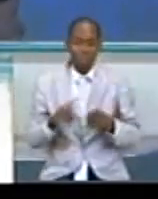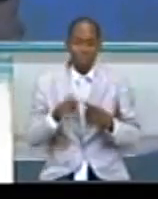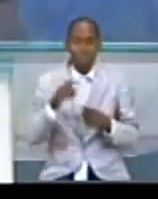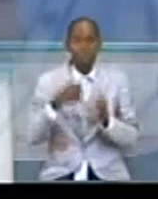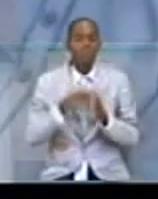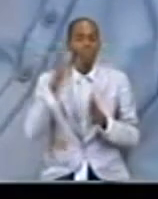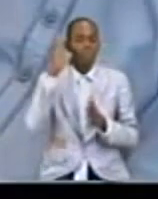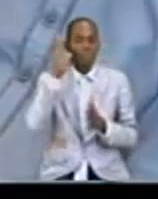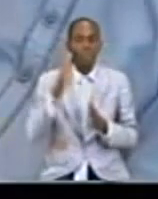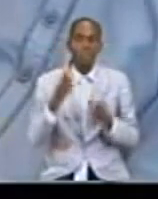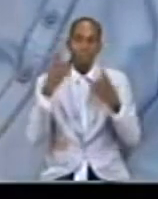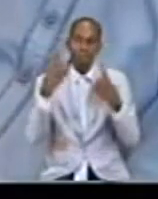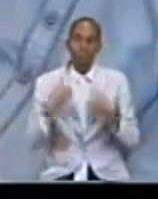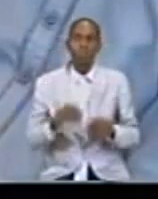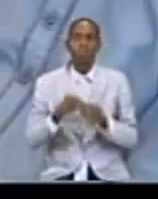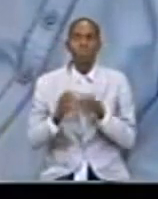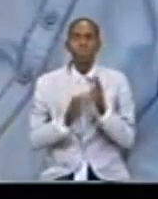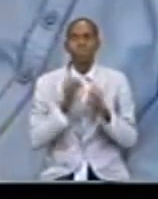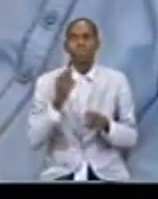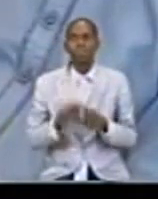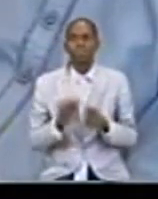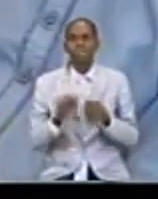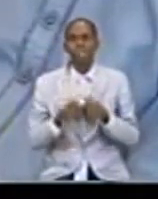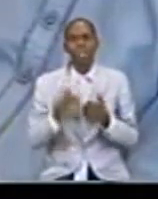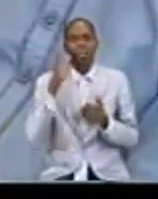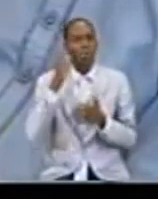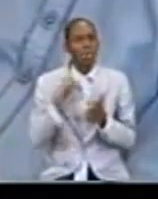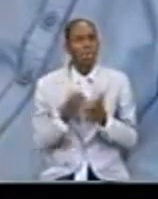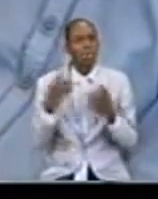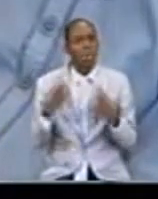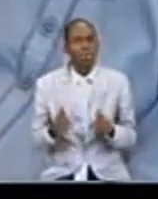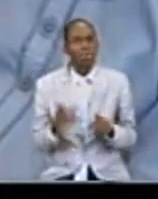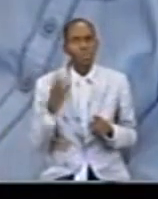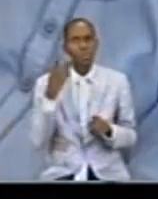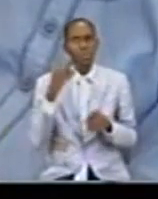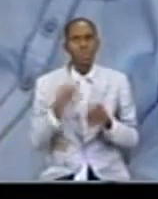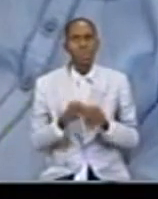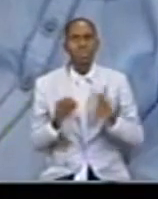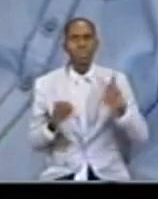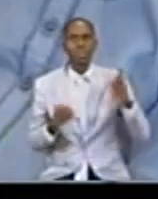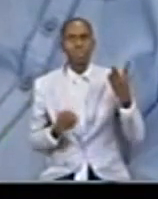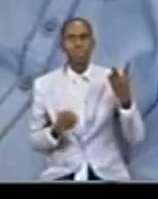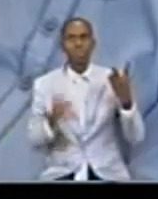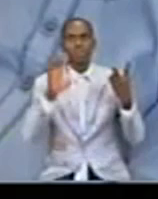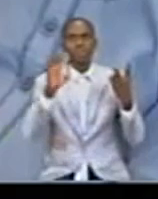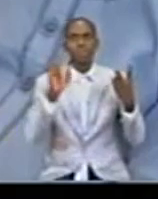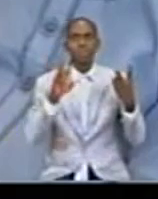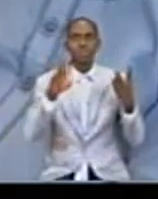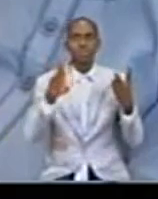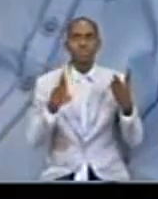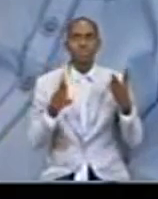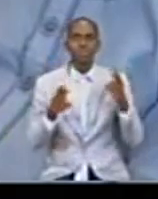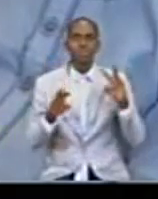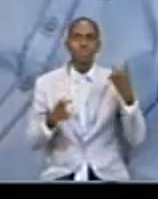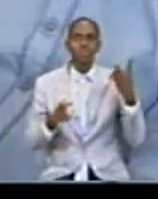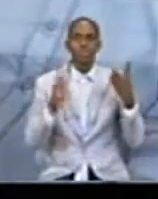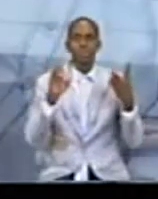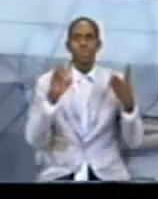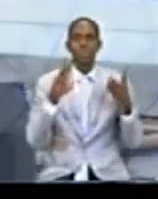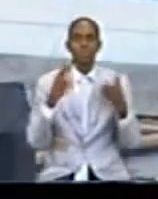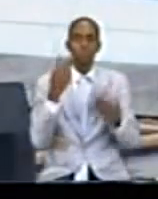will happen. How does that happen? Second Corinthians, behold,